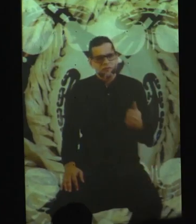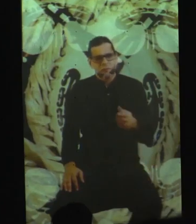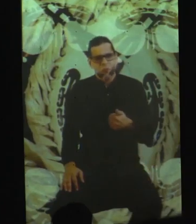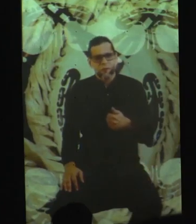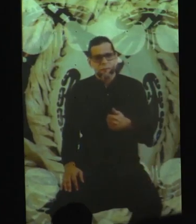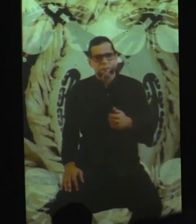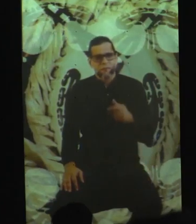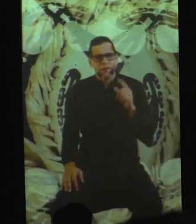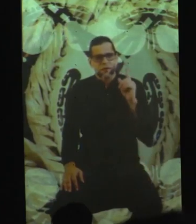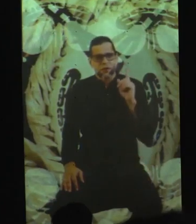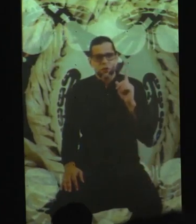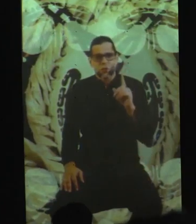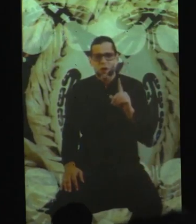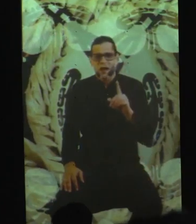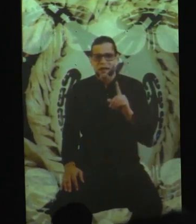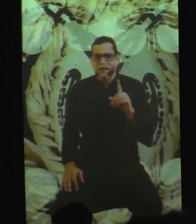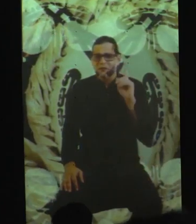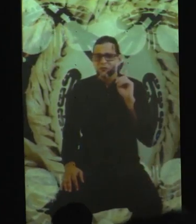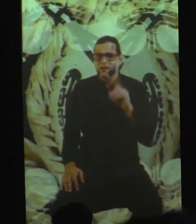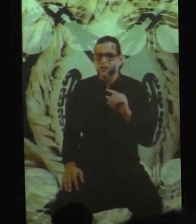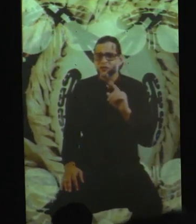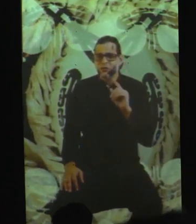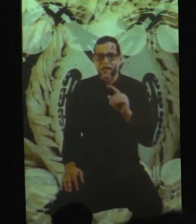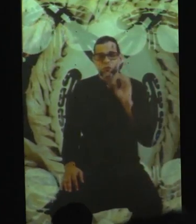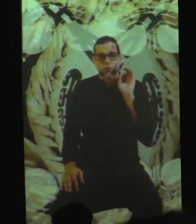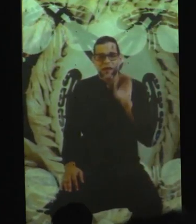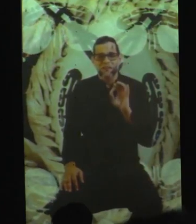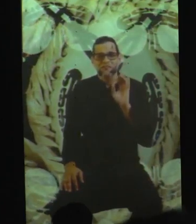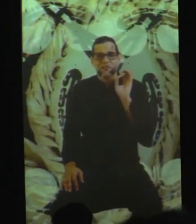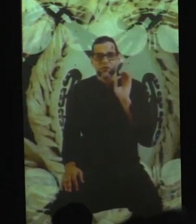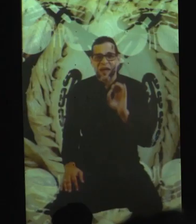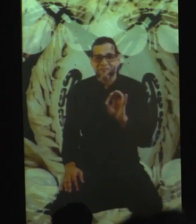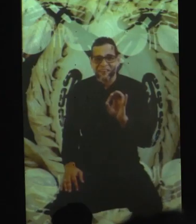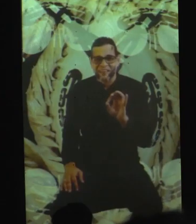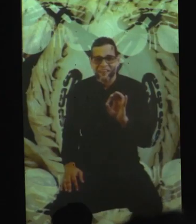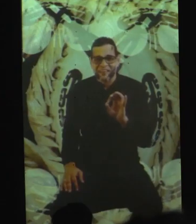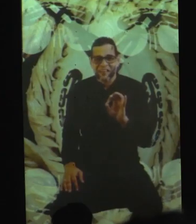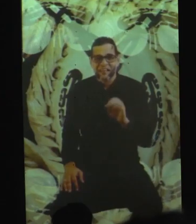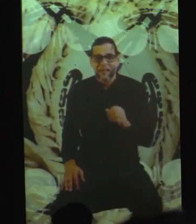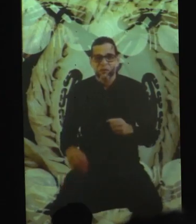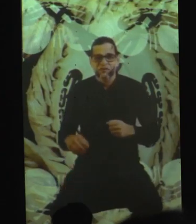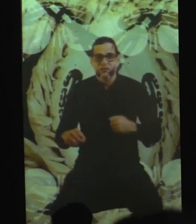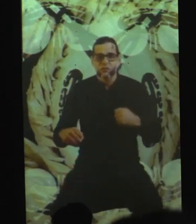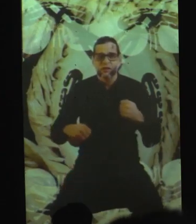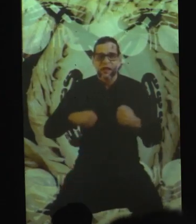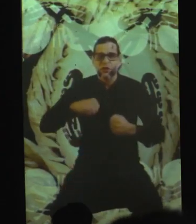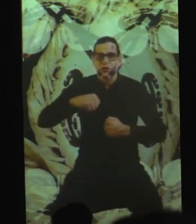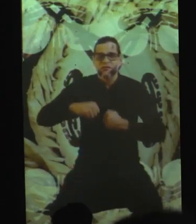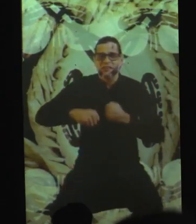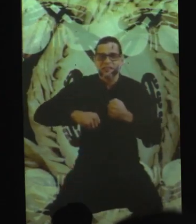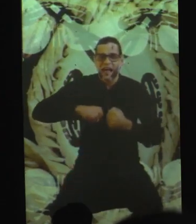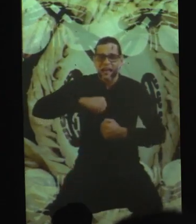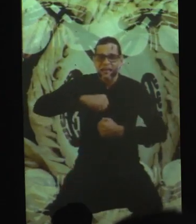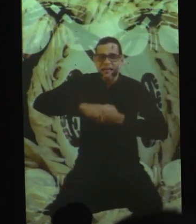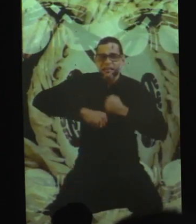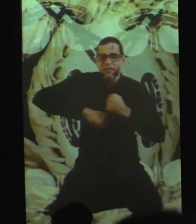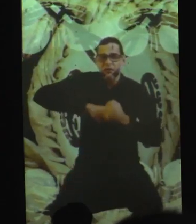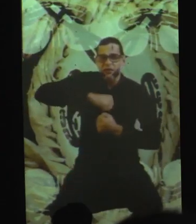Waves of boredom. What if we could create waves of gravity? Like when two black holes